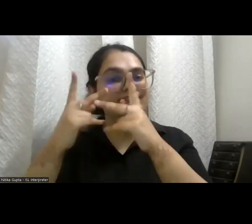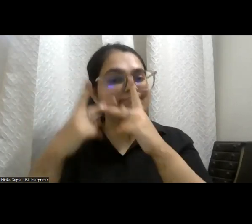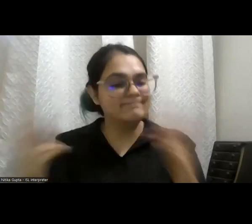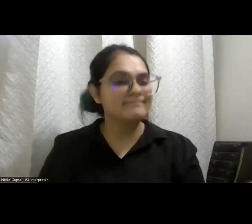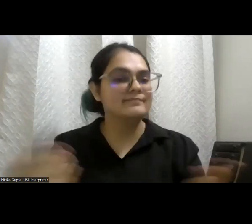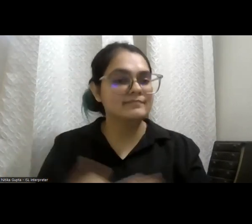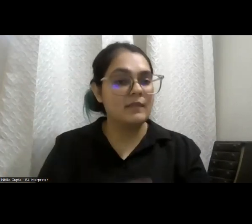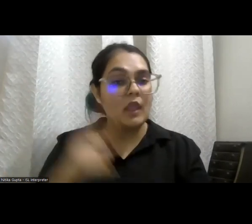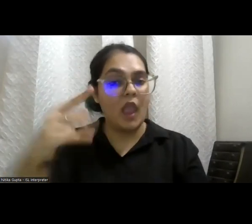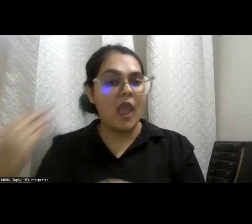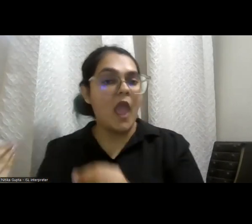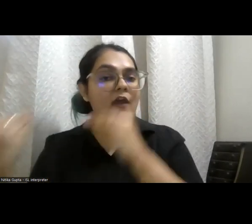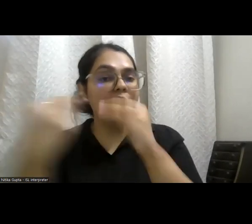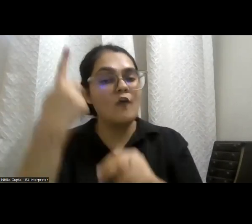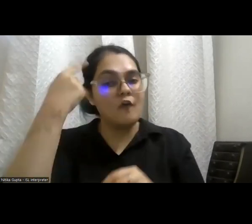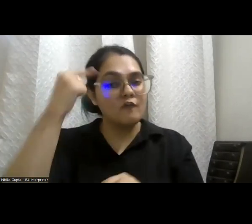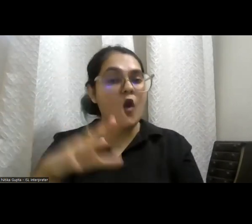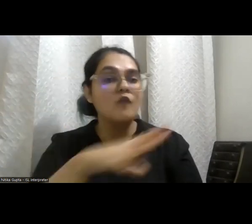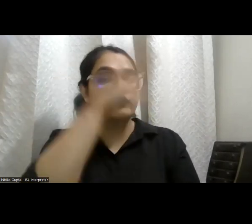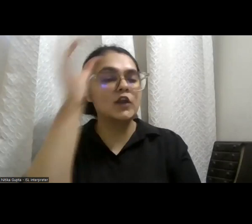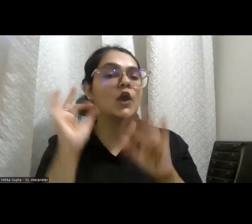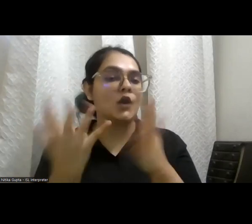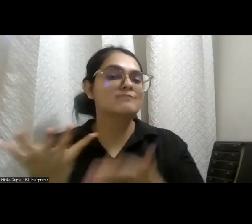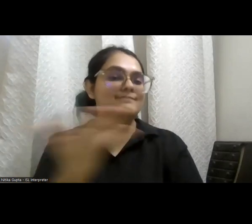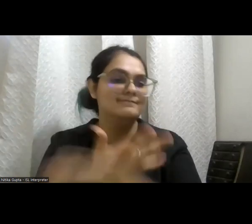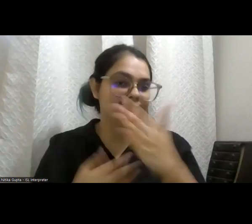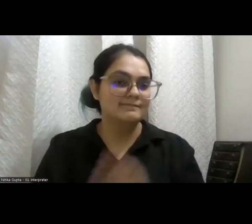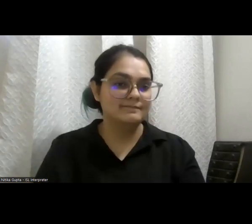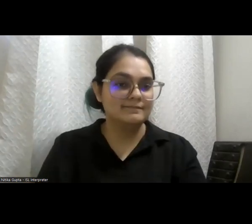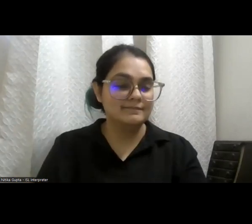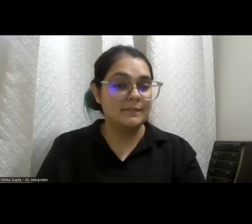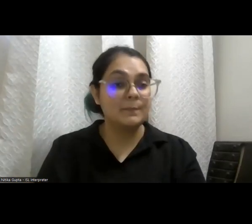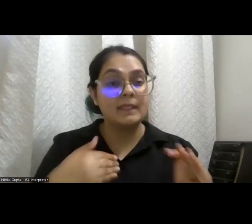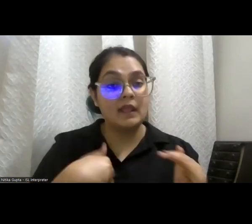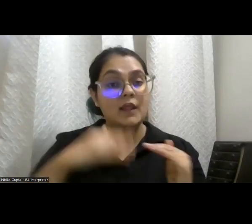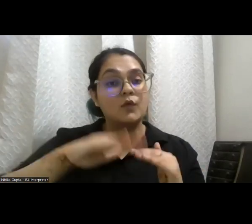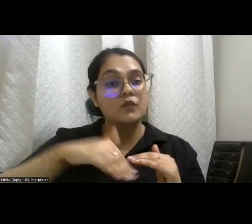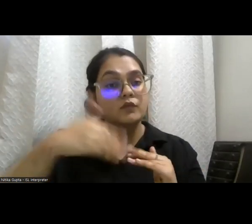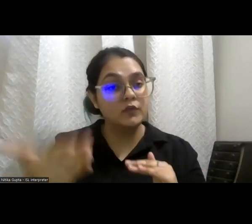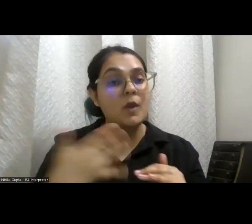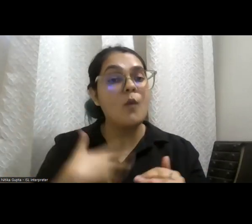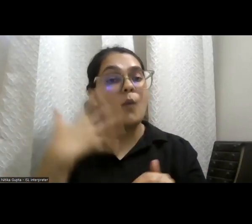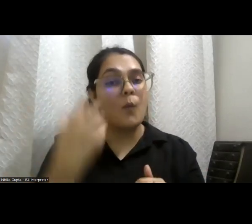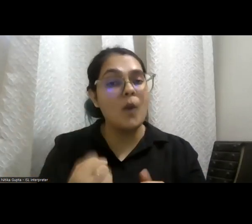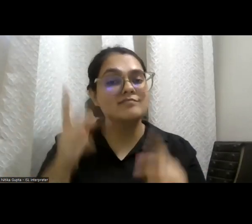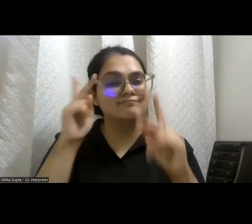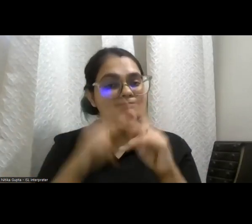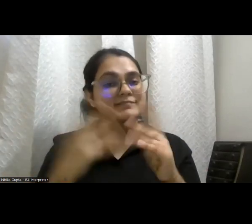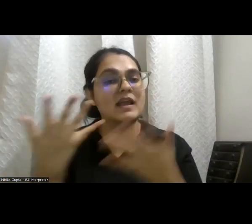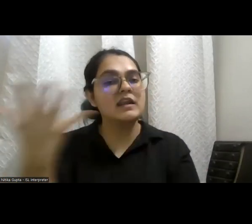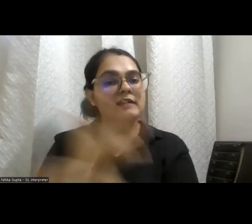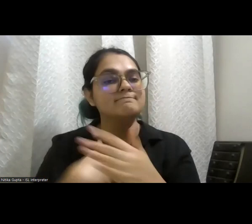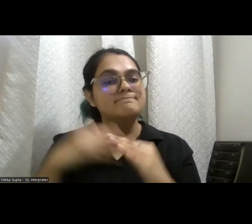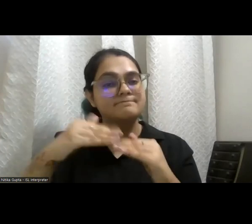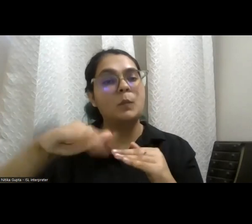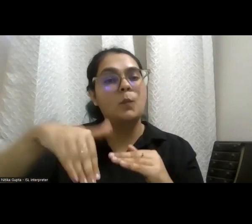the contributing to a fruitful and engaging discussion. So now moving forward, our team would love to continue this discussion and